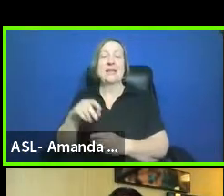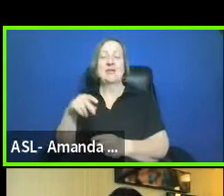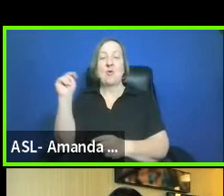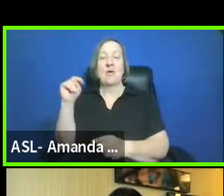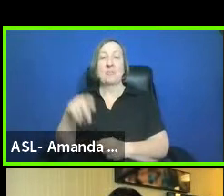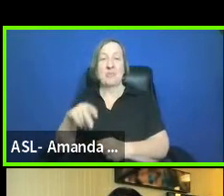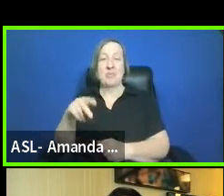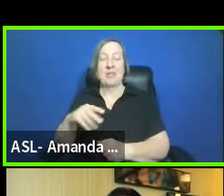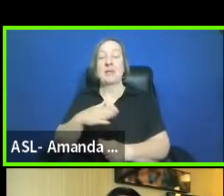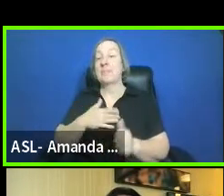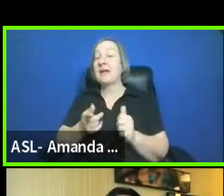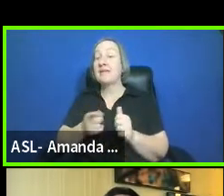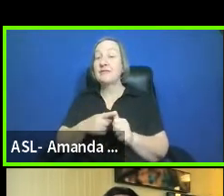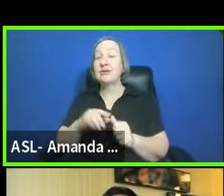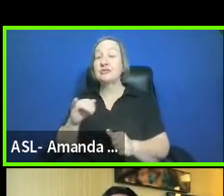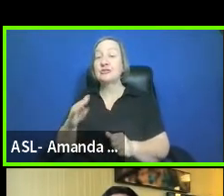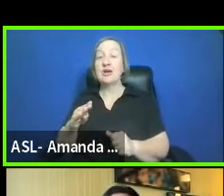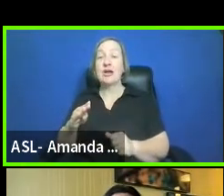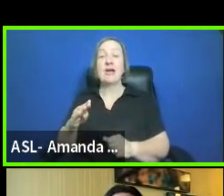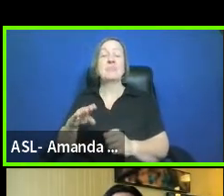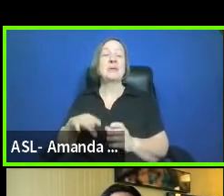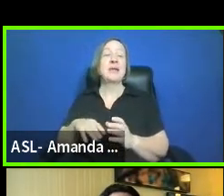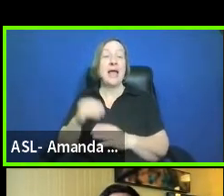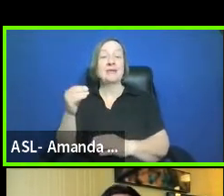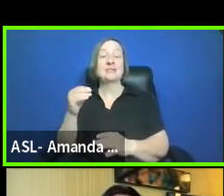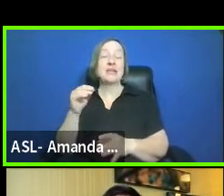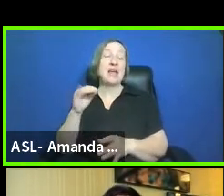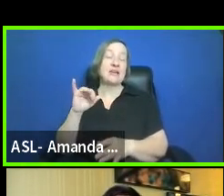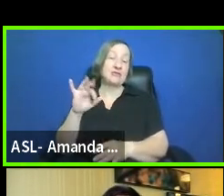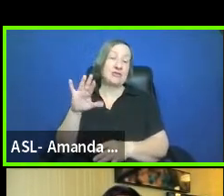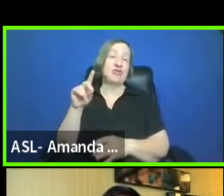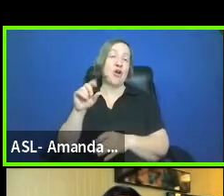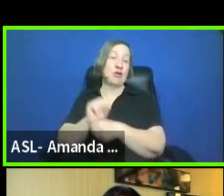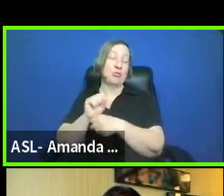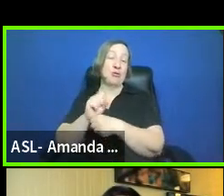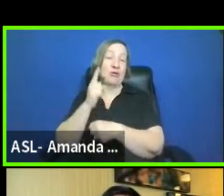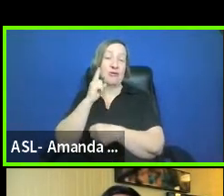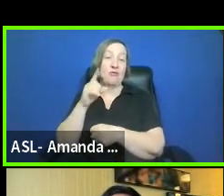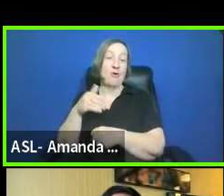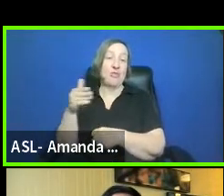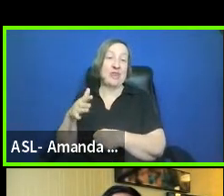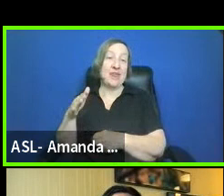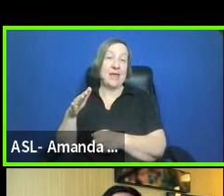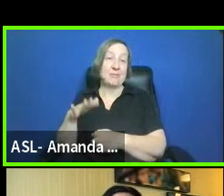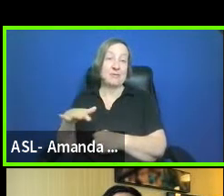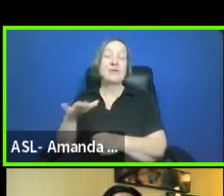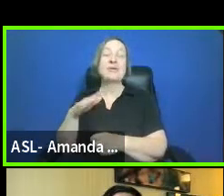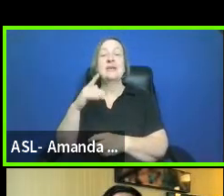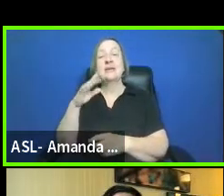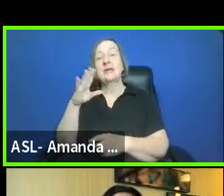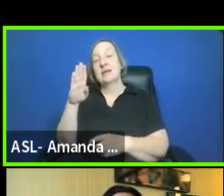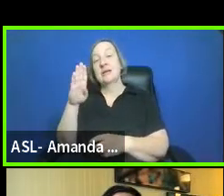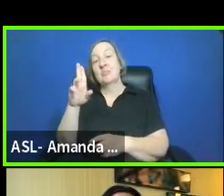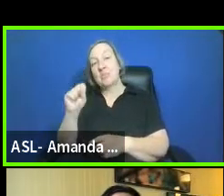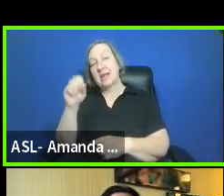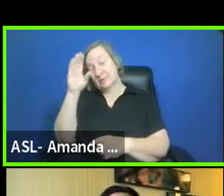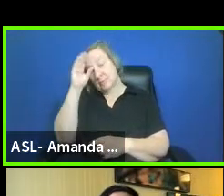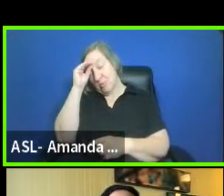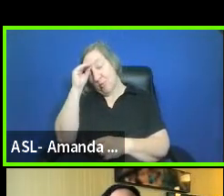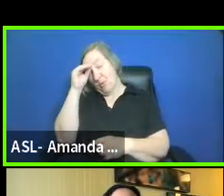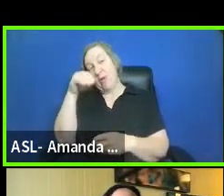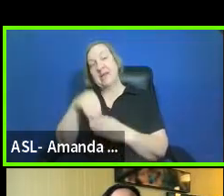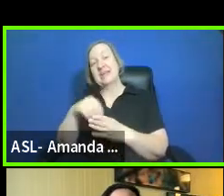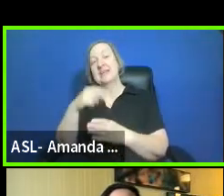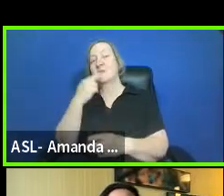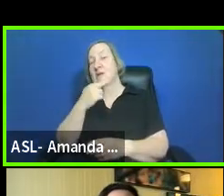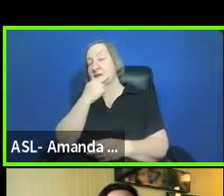My first job outside of yard work for the neighbor was as a busboy in a restaurant in Alexandria, Virginia, where I